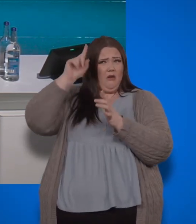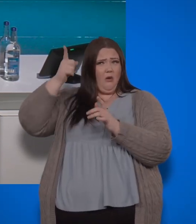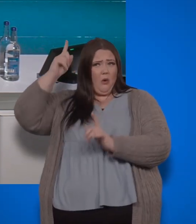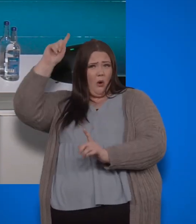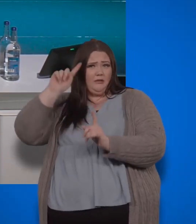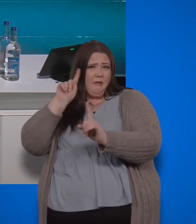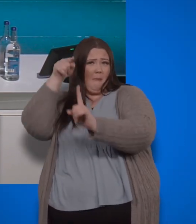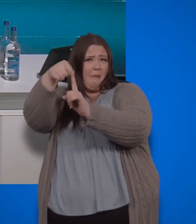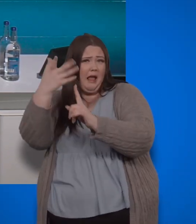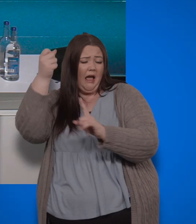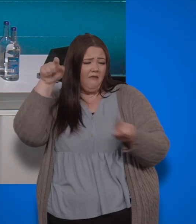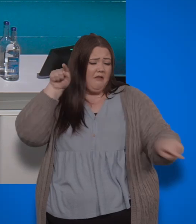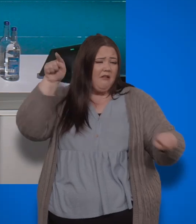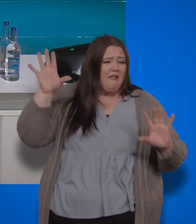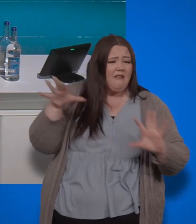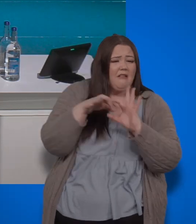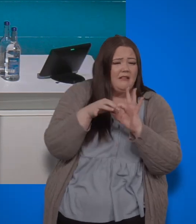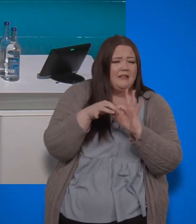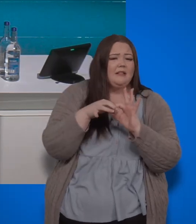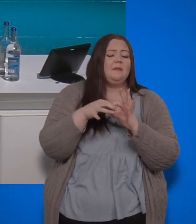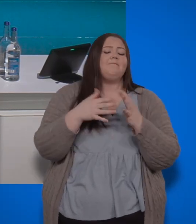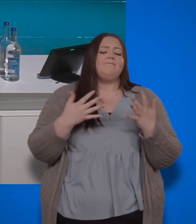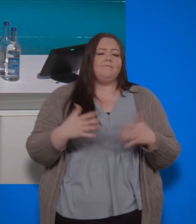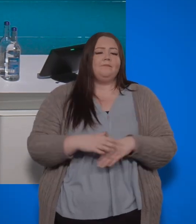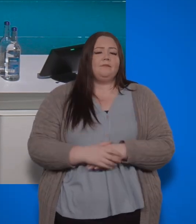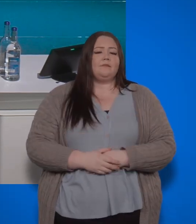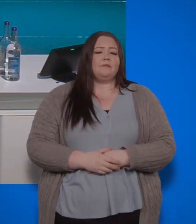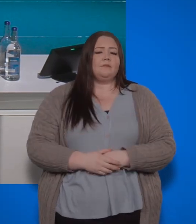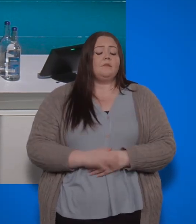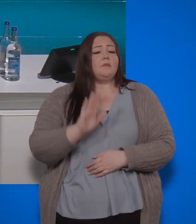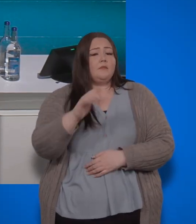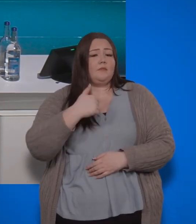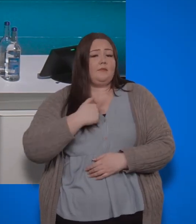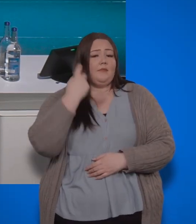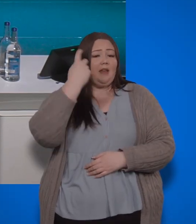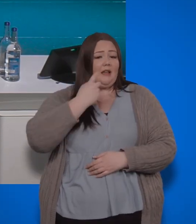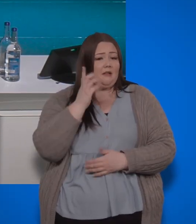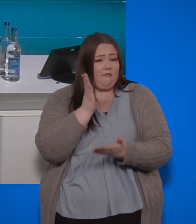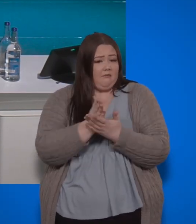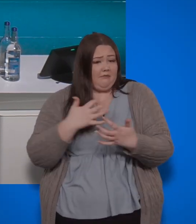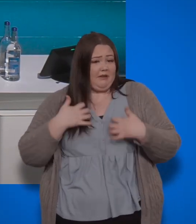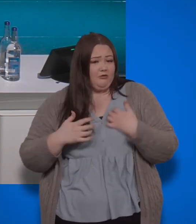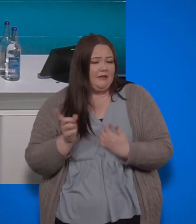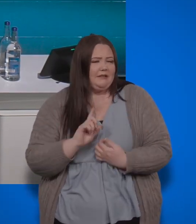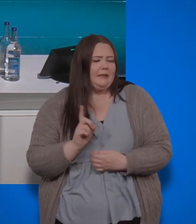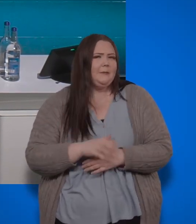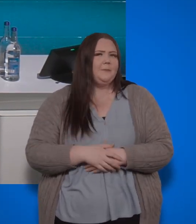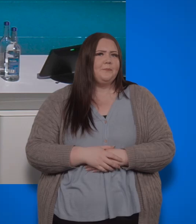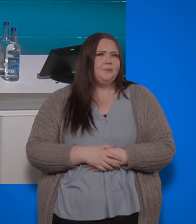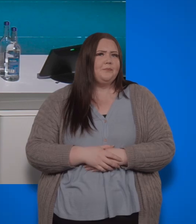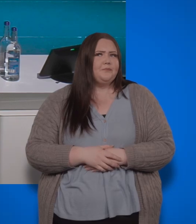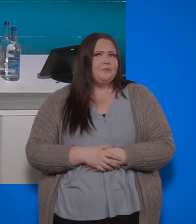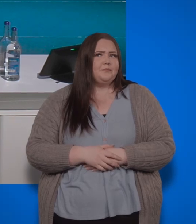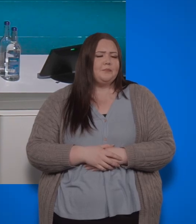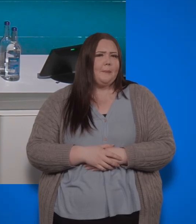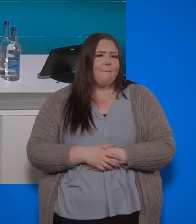plan. So I think there is absolutely no consensus at the moment, but I do think the interesting thing is, to